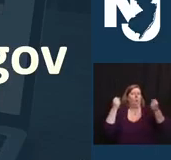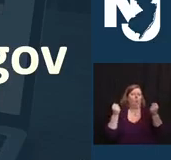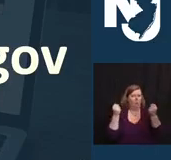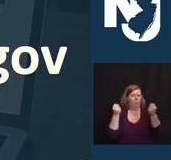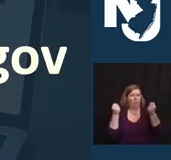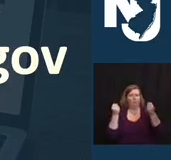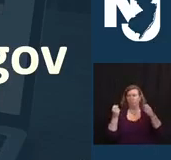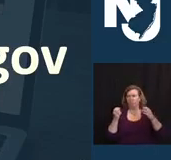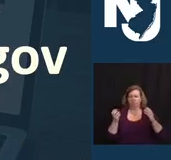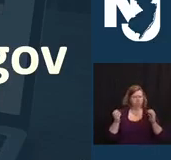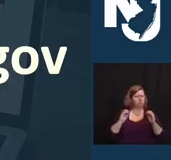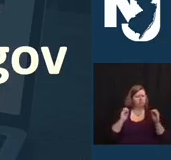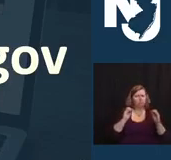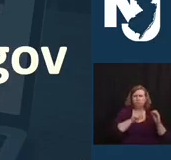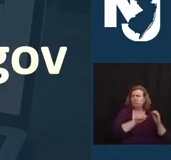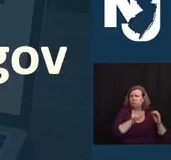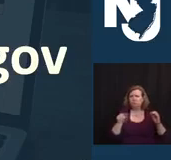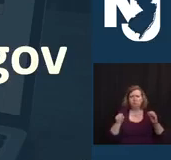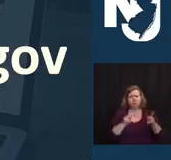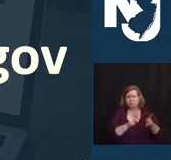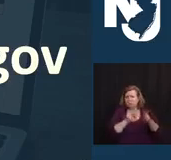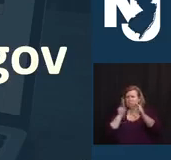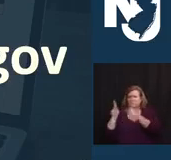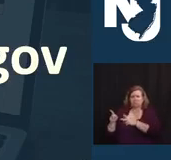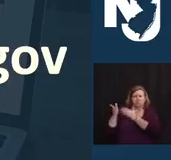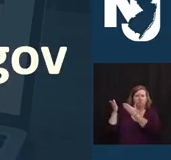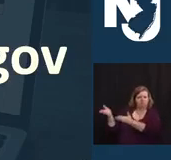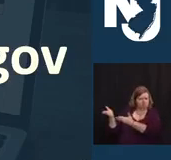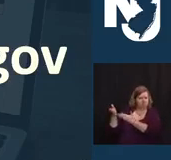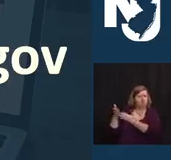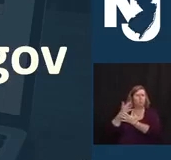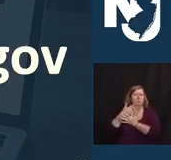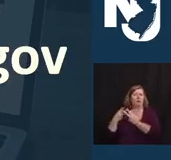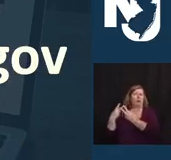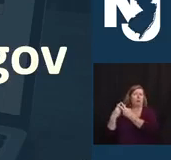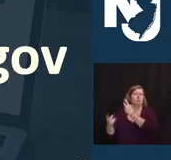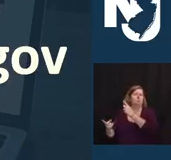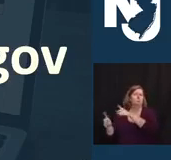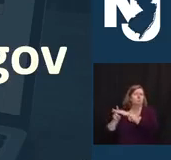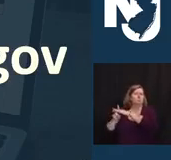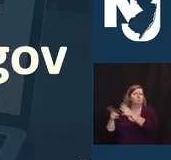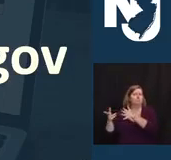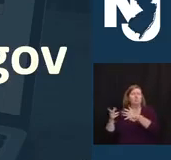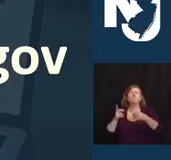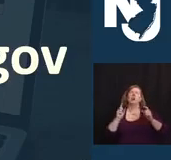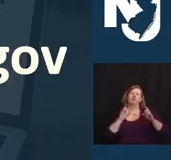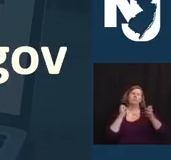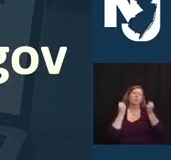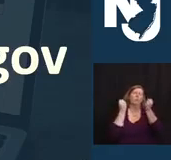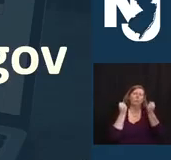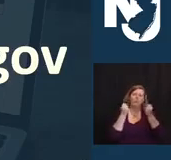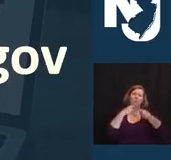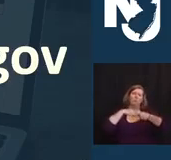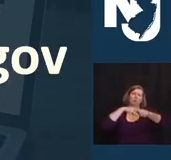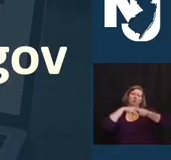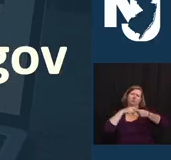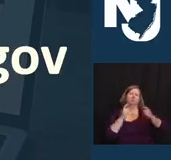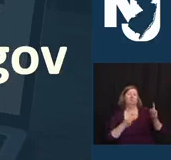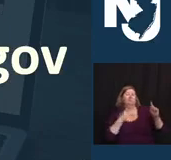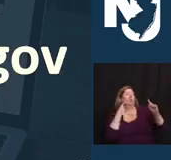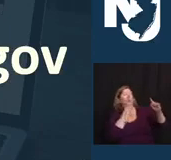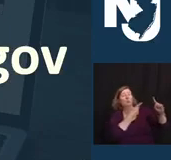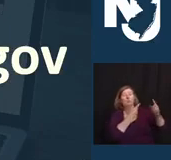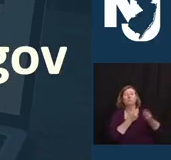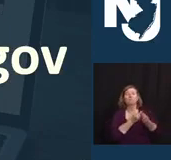adverse effects have been reported. Even with this pause, our overall goal of vaccinating